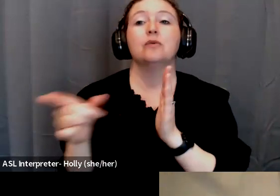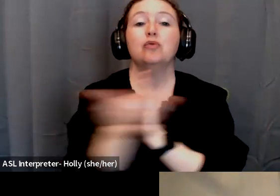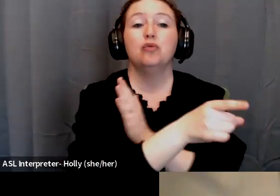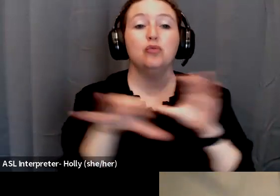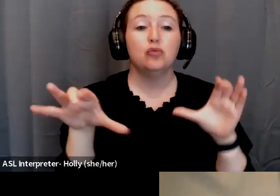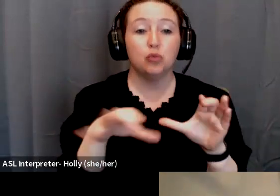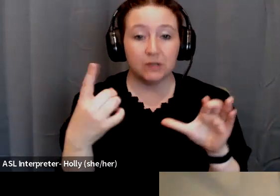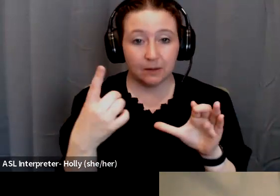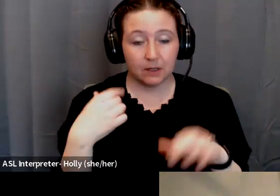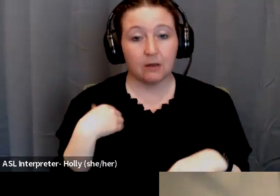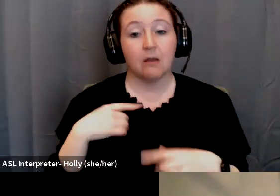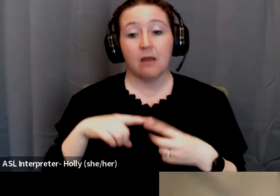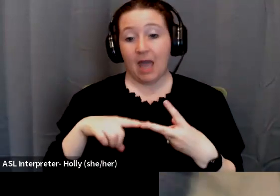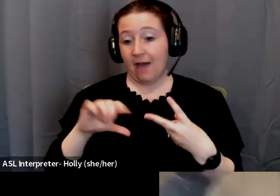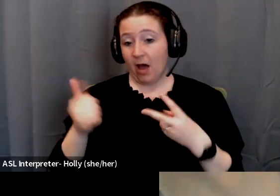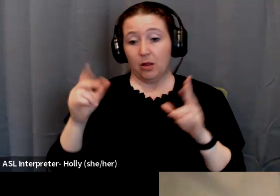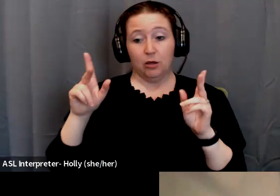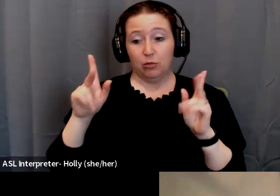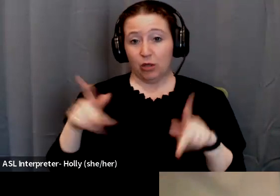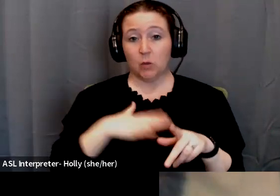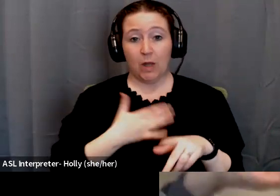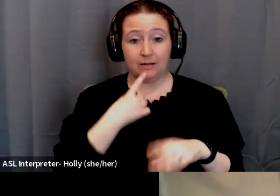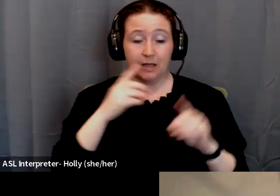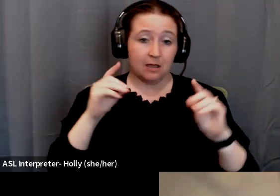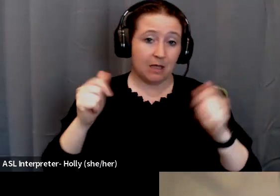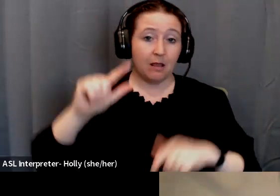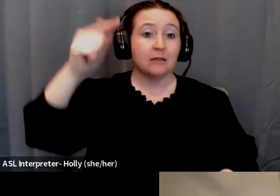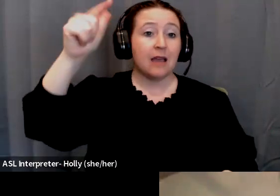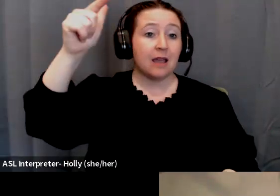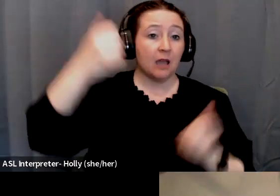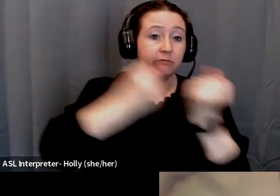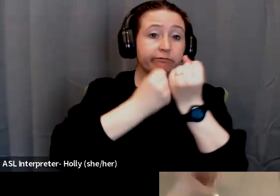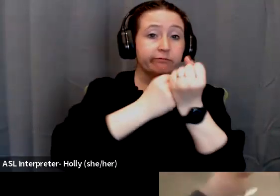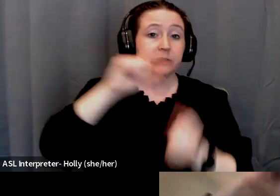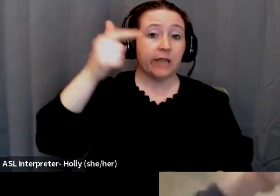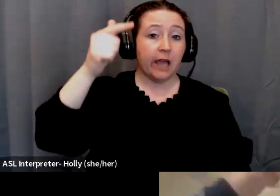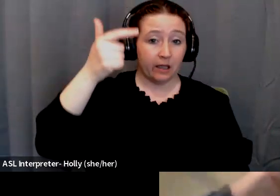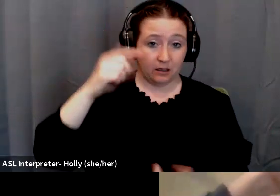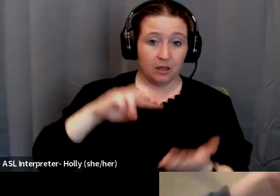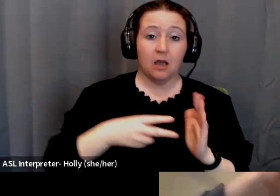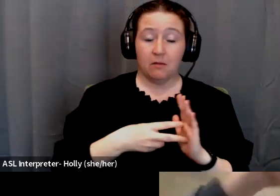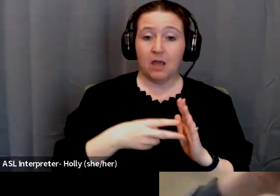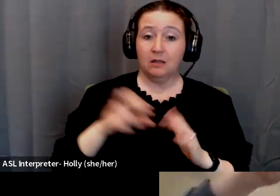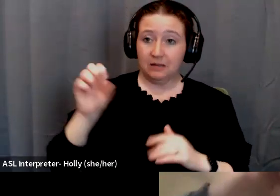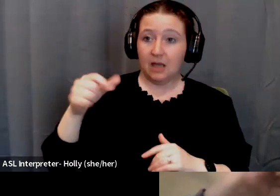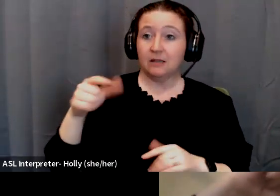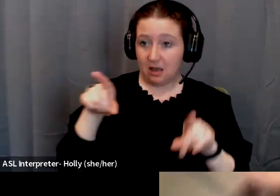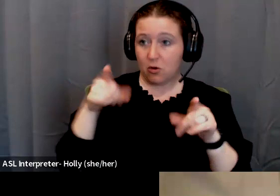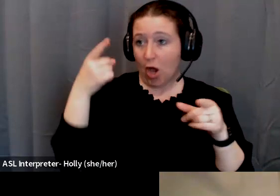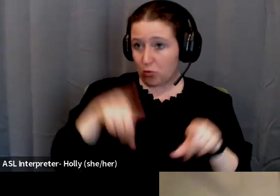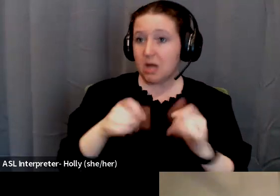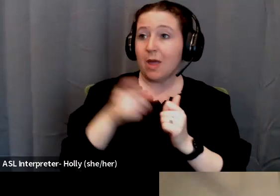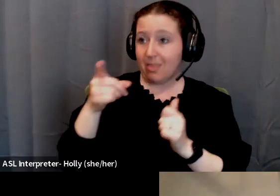least one other person willing to say right away, I second that, which basically means I'm with them, I